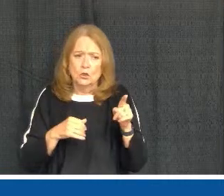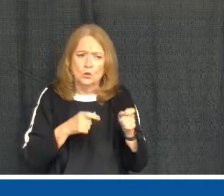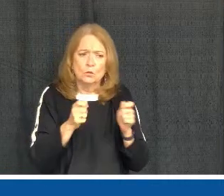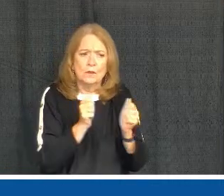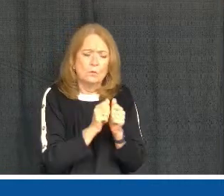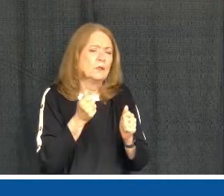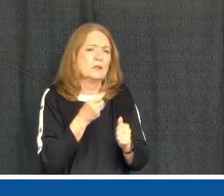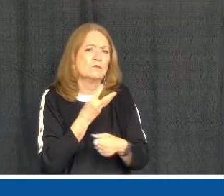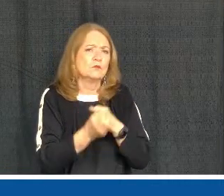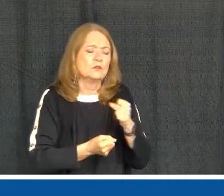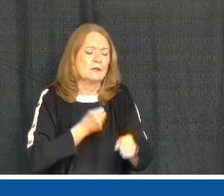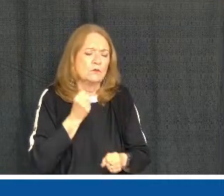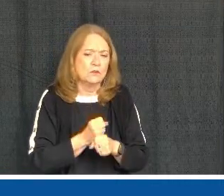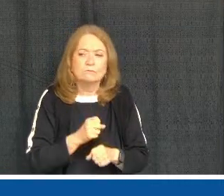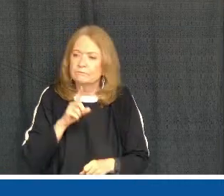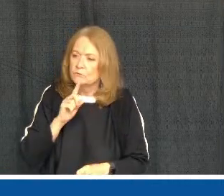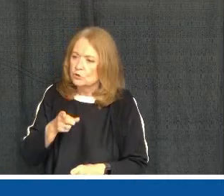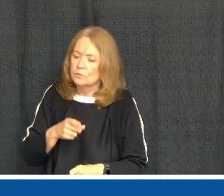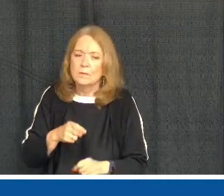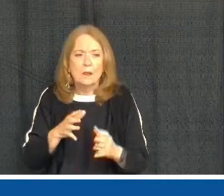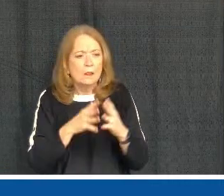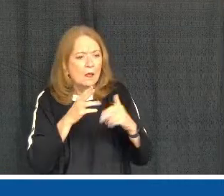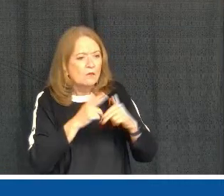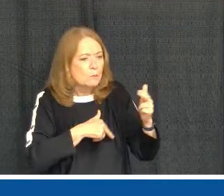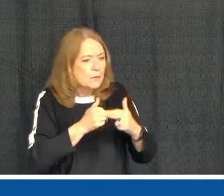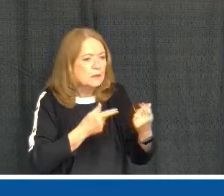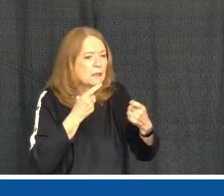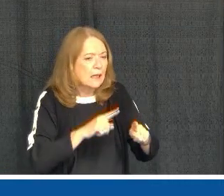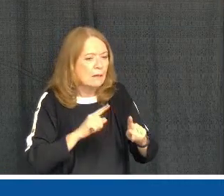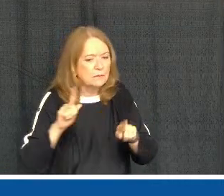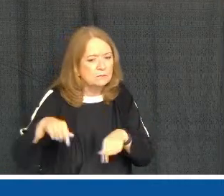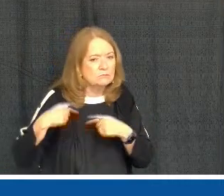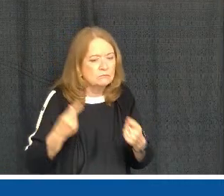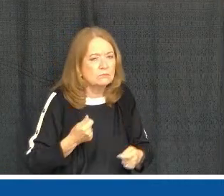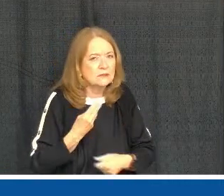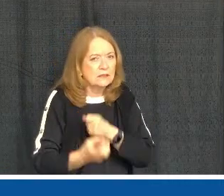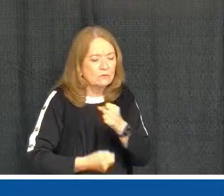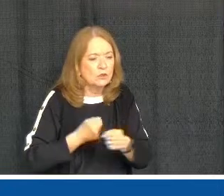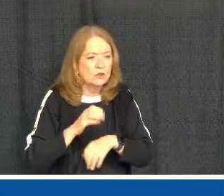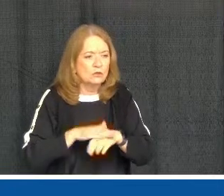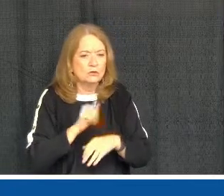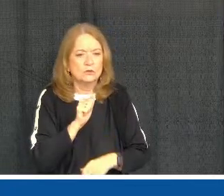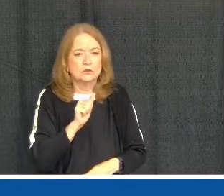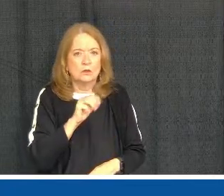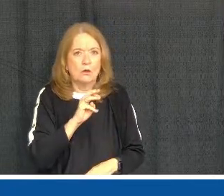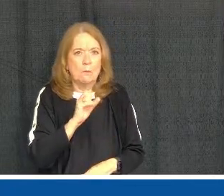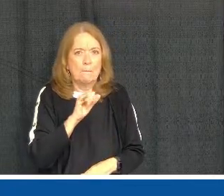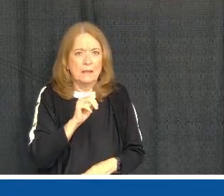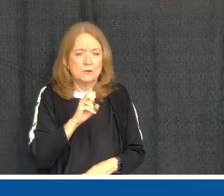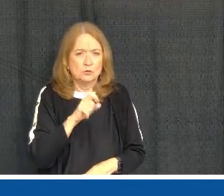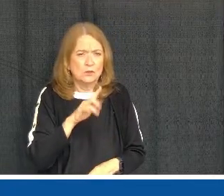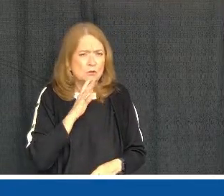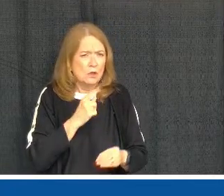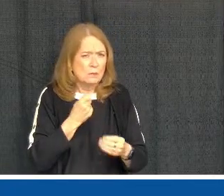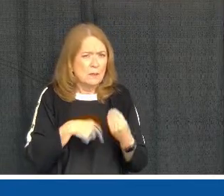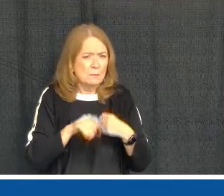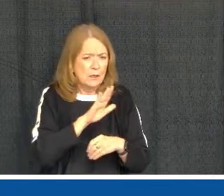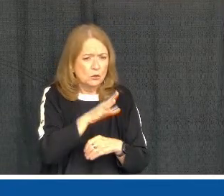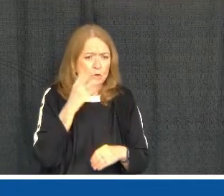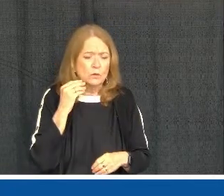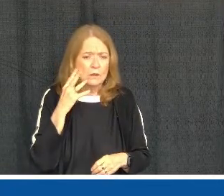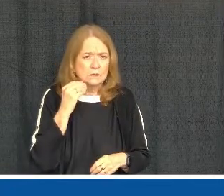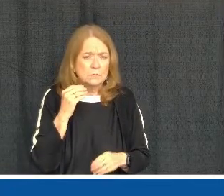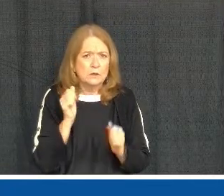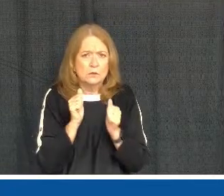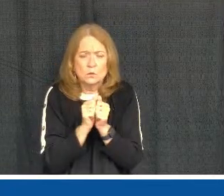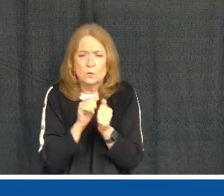several years. Sure. A lot of development happened over those several years along Madison Street. Can you talk a little bit about your experience